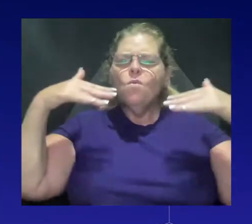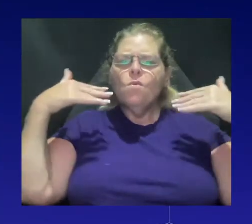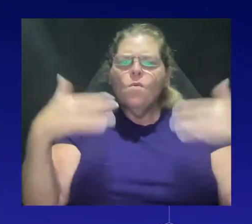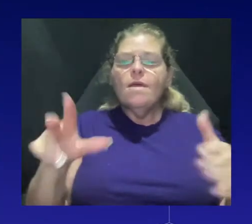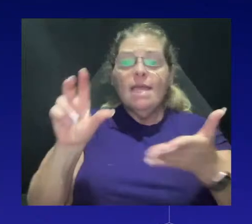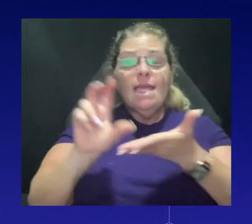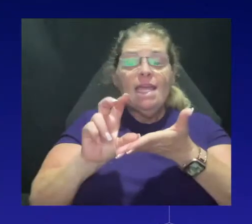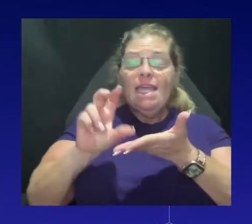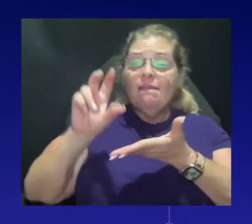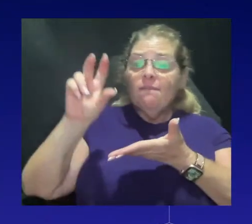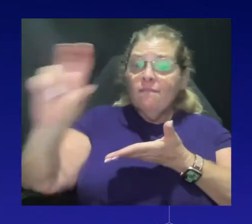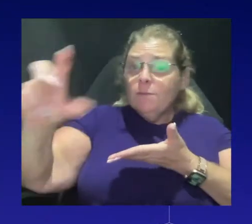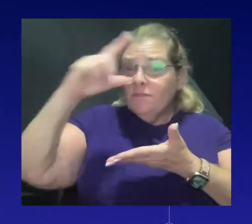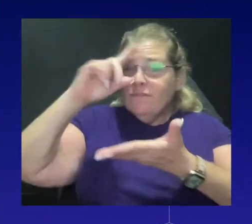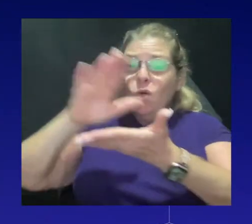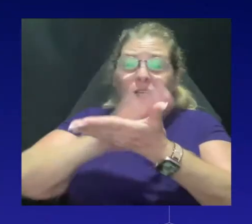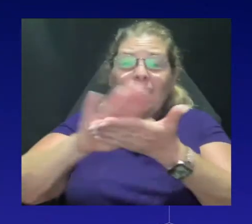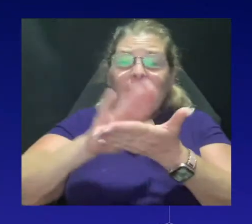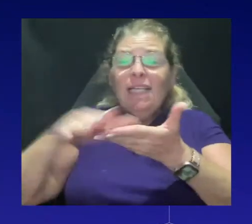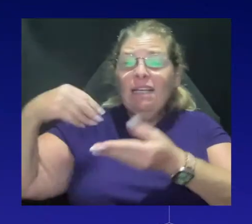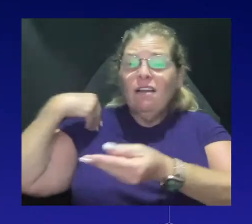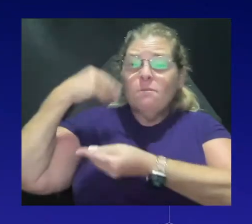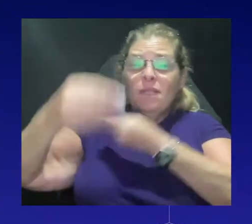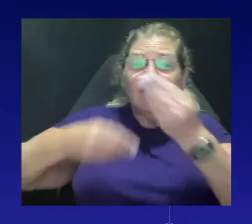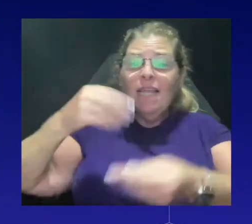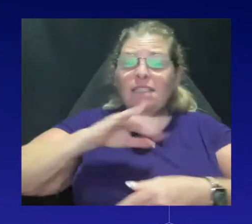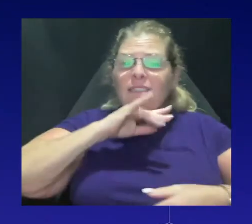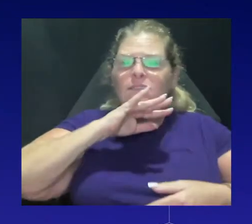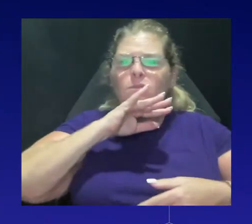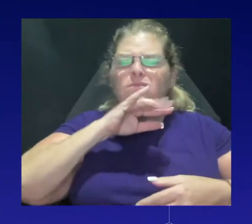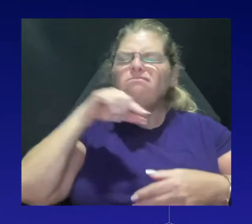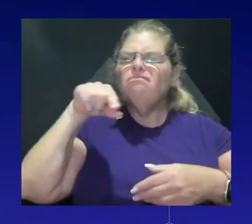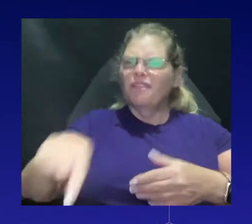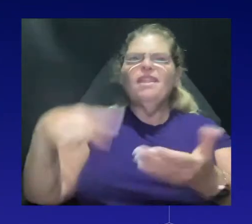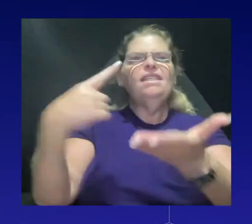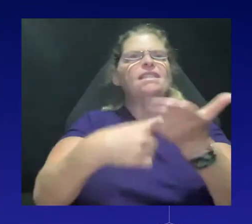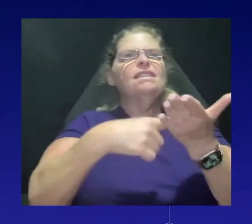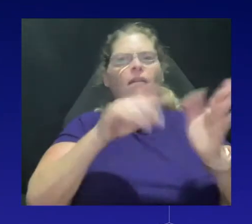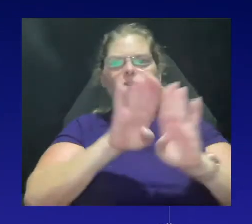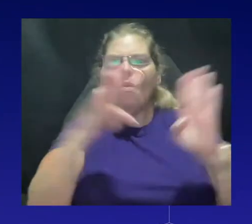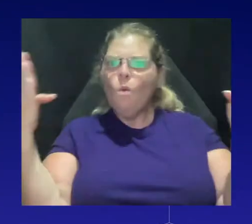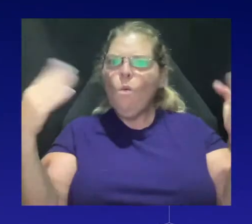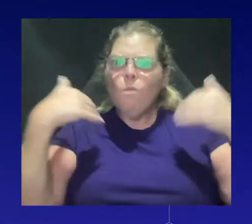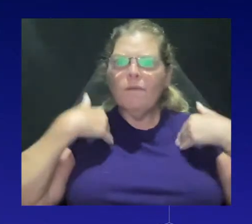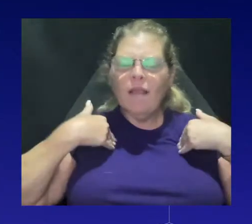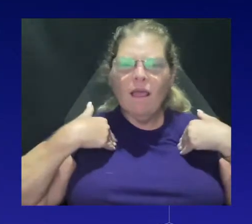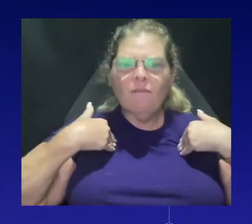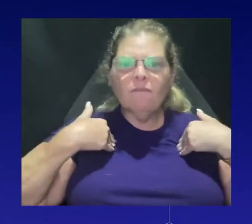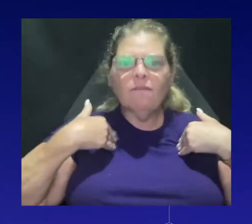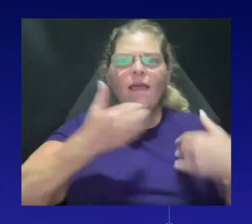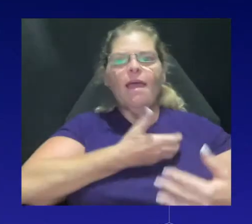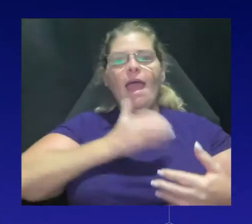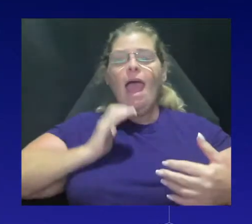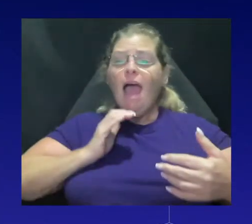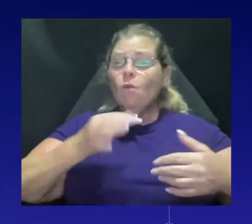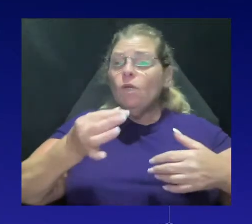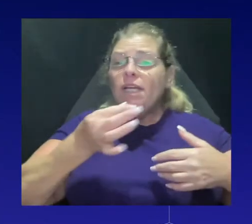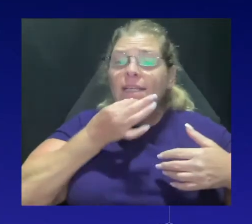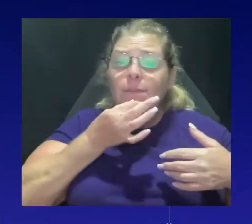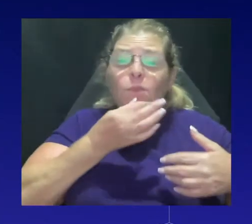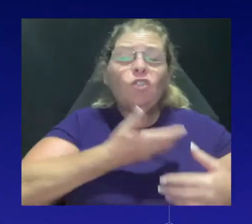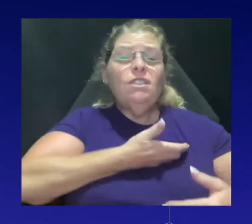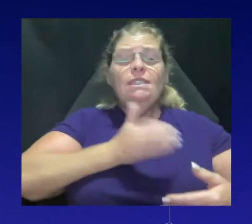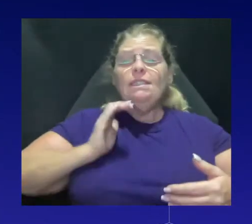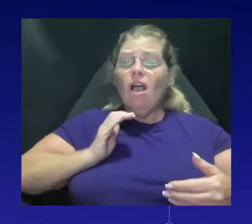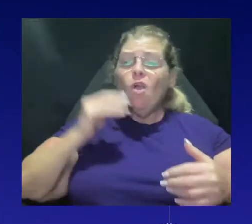legacy pollution opens up these conversations, opens up all of our expertise and all of our experiences to see how